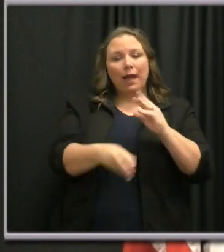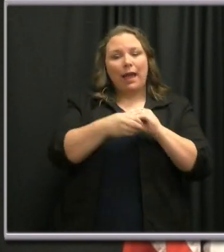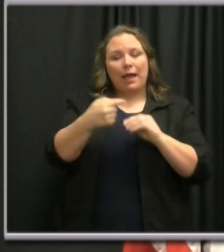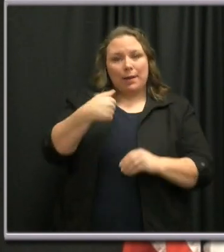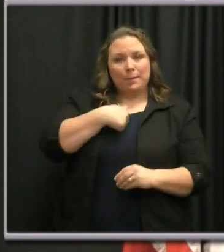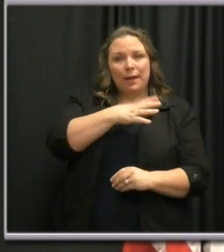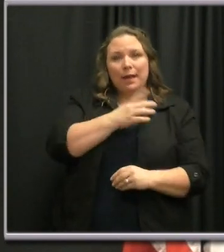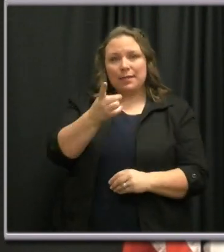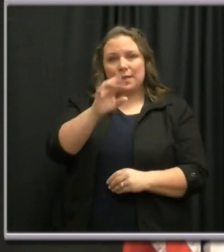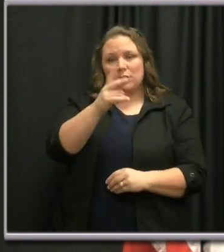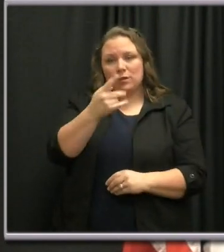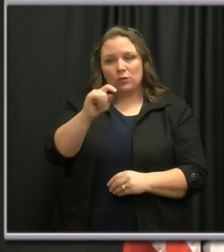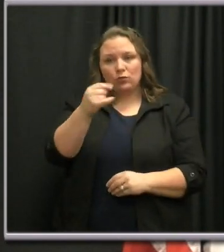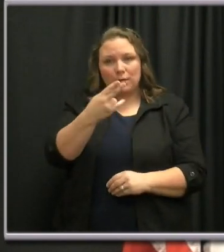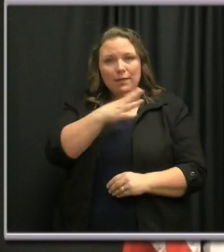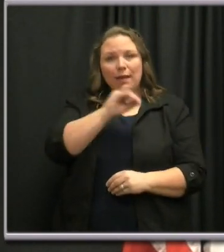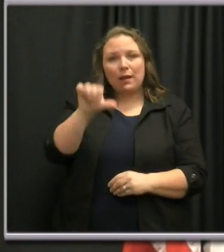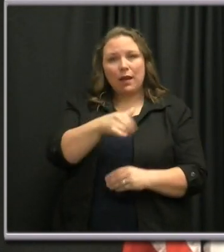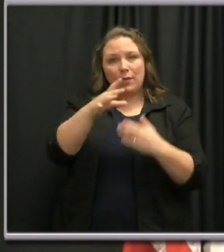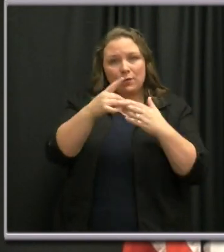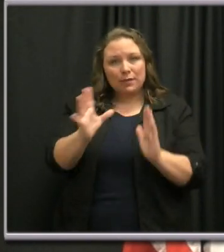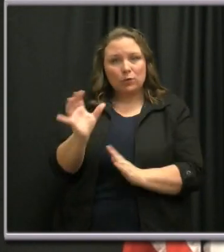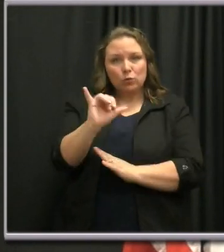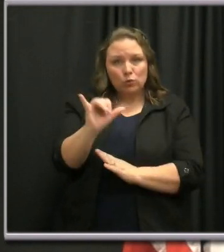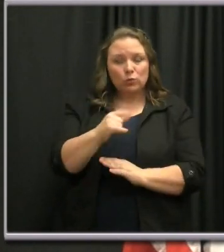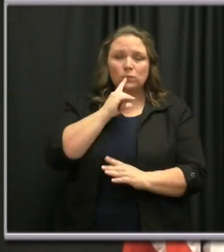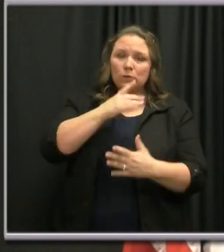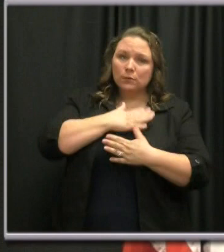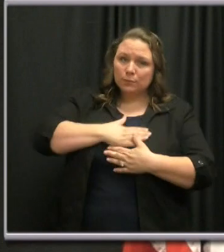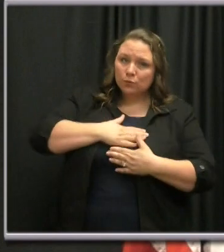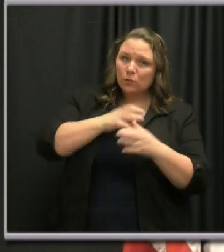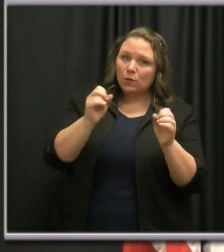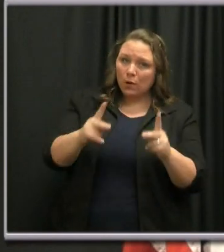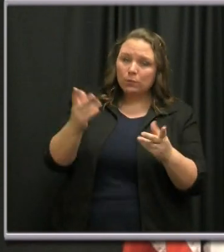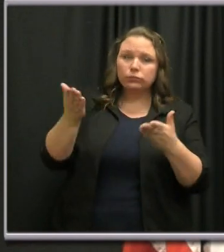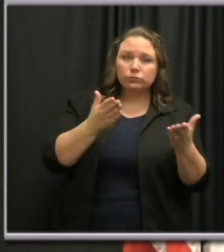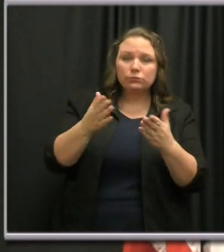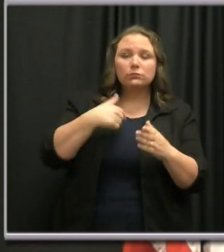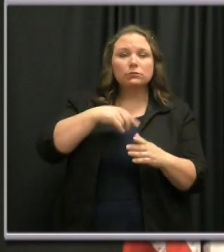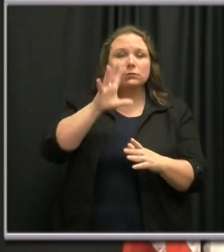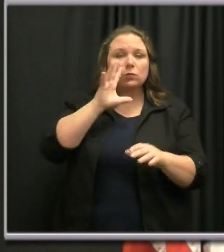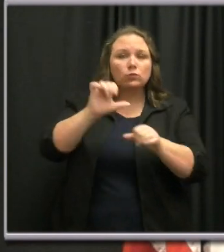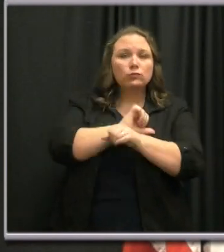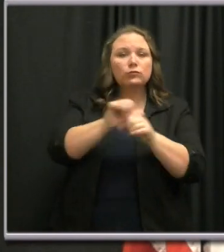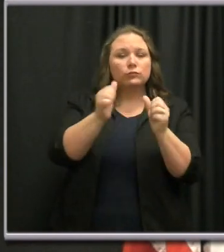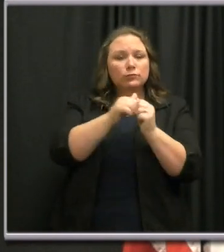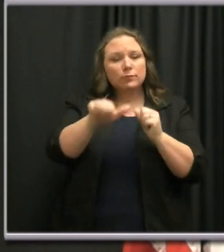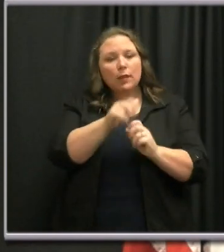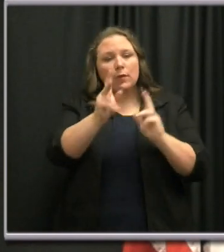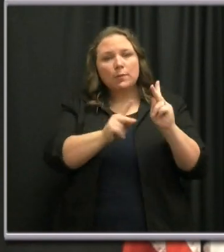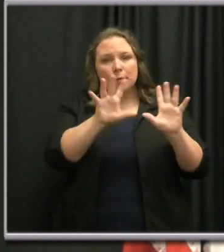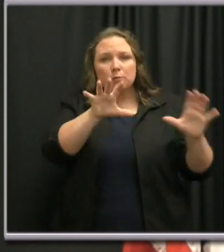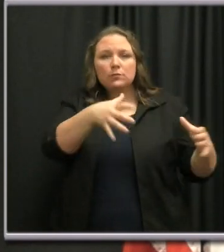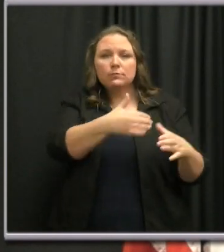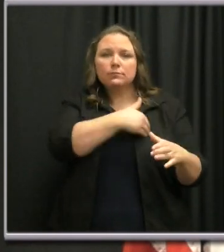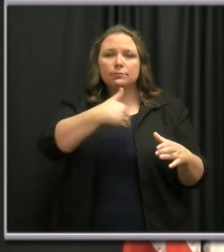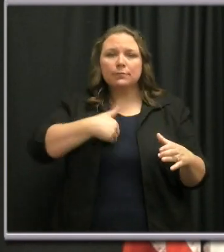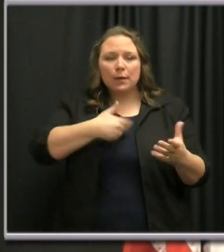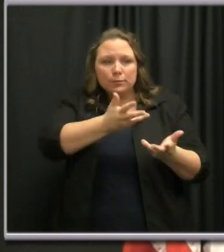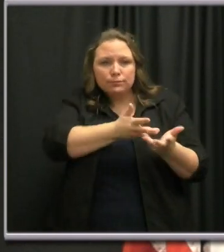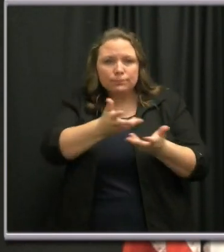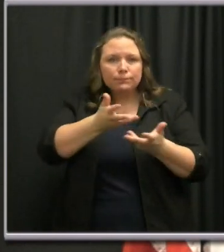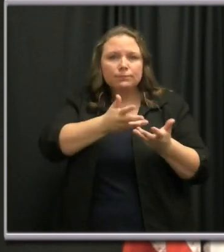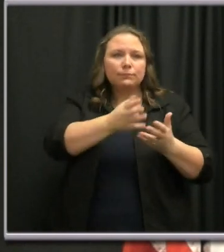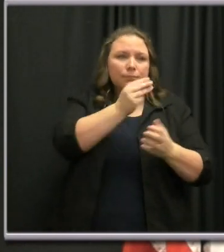the task force along with other leaders he mentioned. I appreciate the opportunity to serve and look forward to working with the other task force members, the